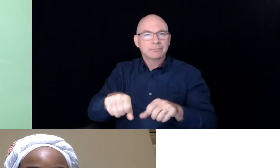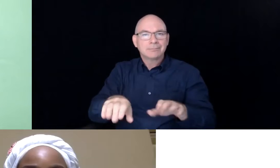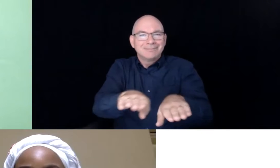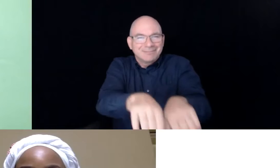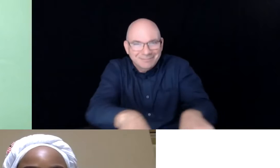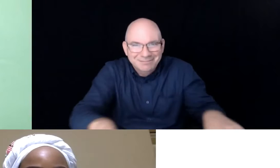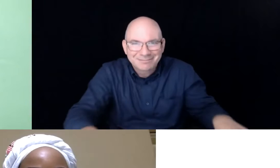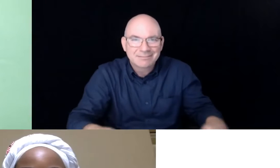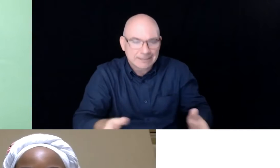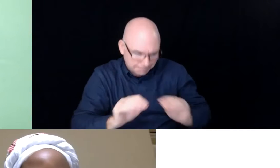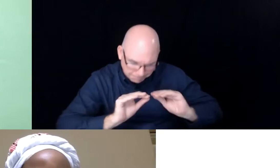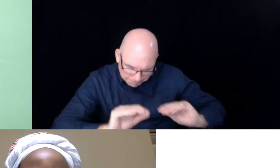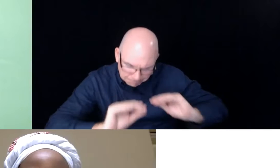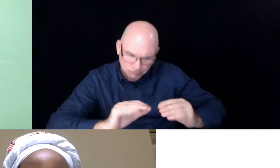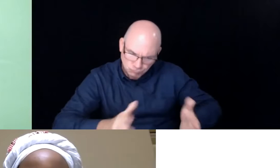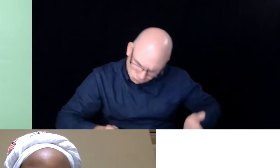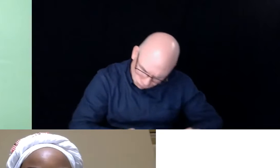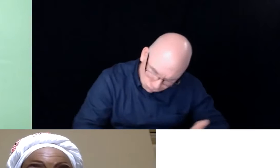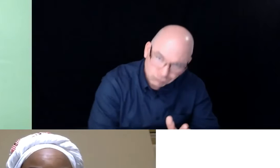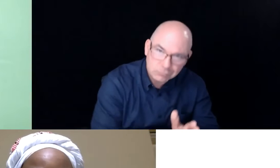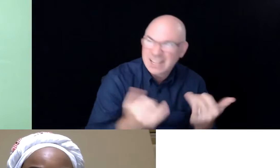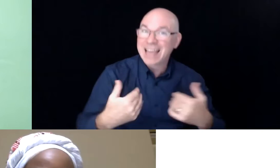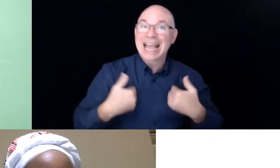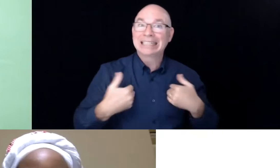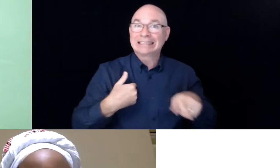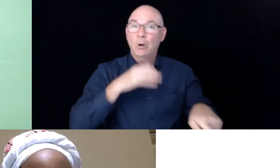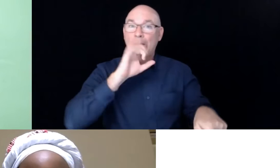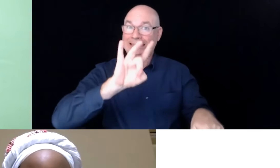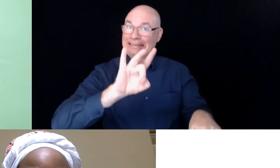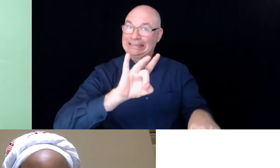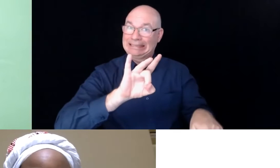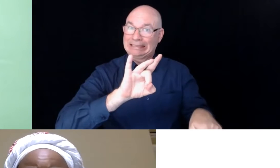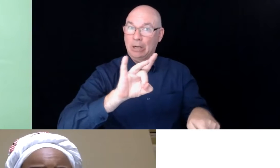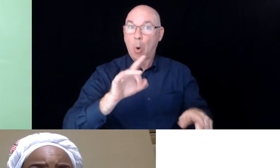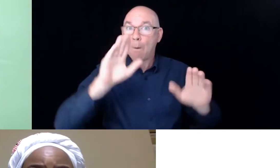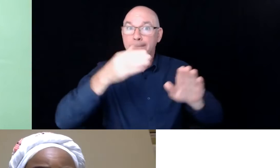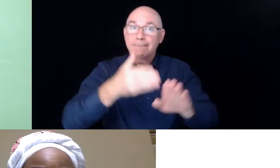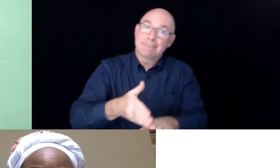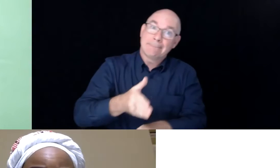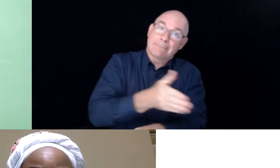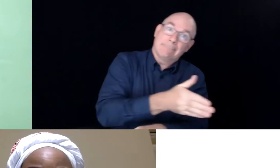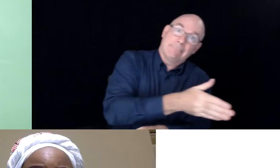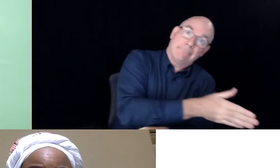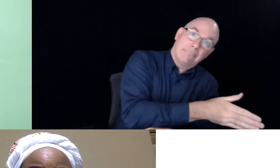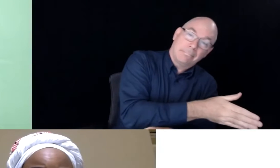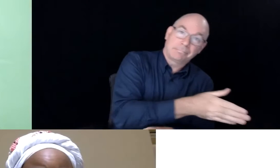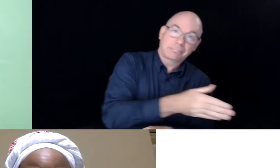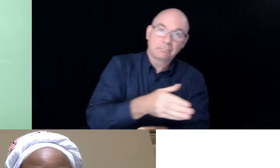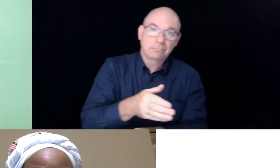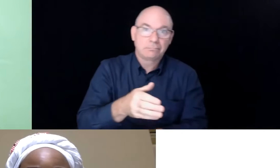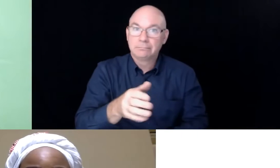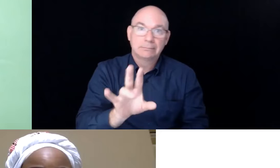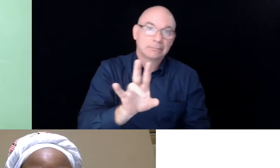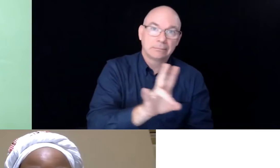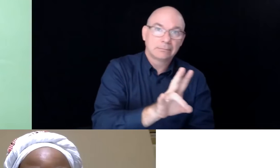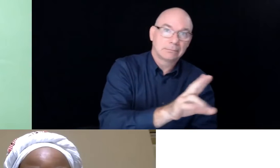children. We have the youngest, I think right now is 8-year-old, but we are hoping to get younger ones, 8 to 17.